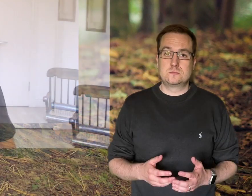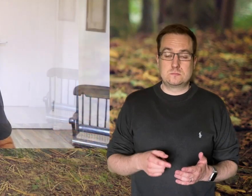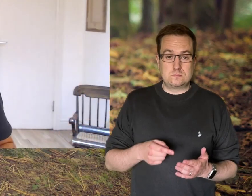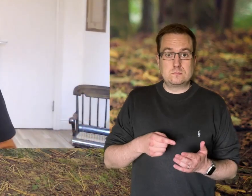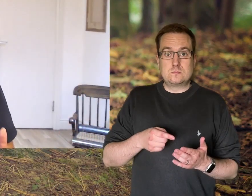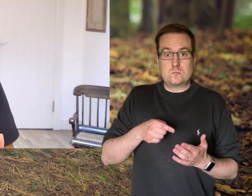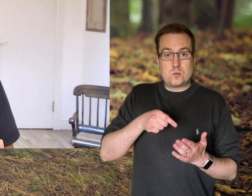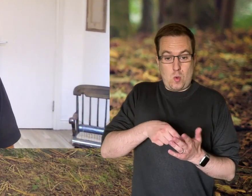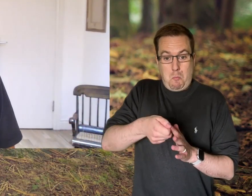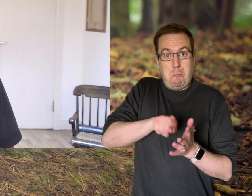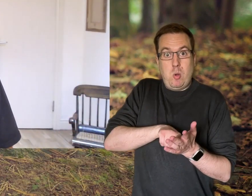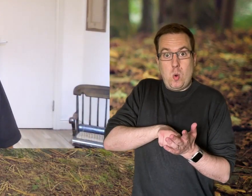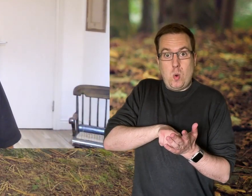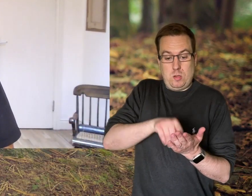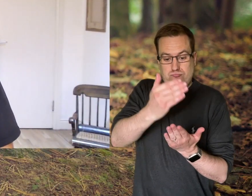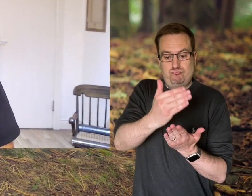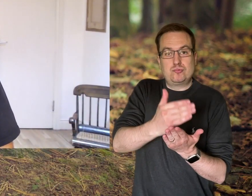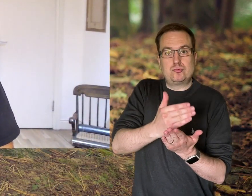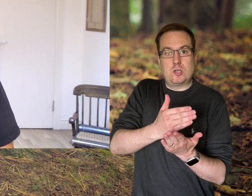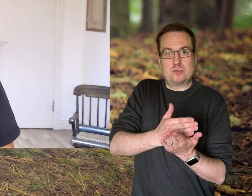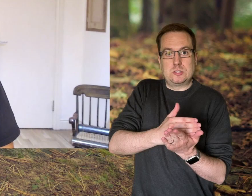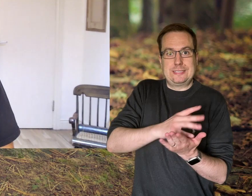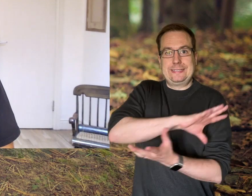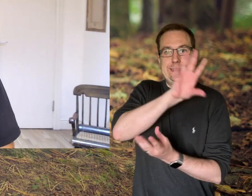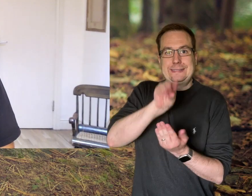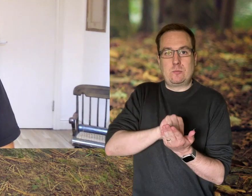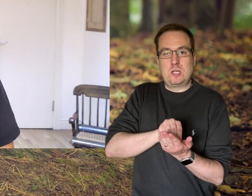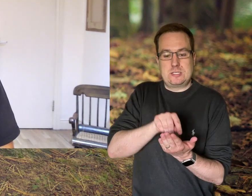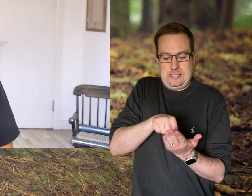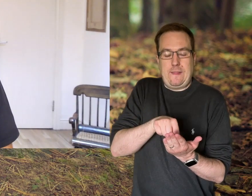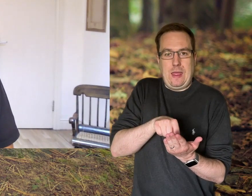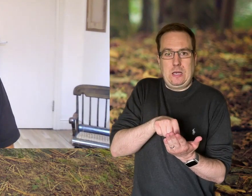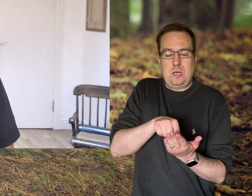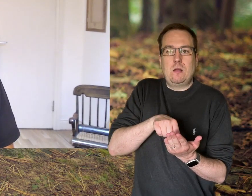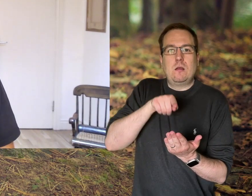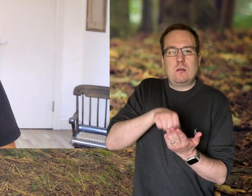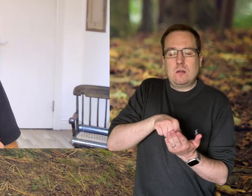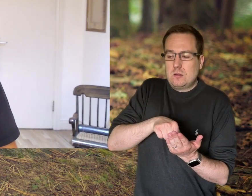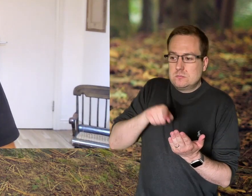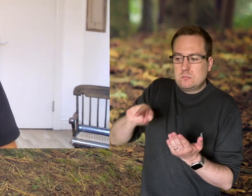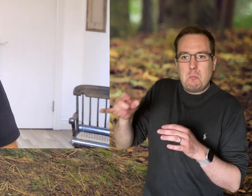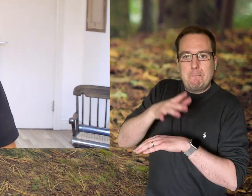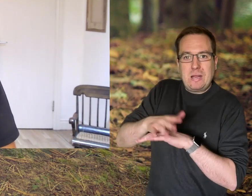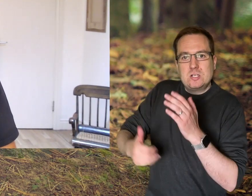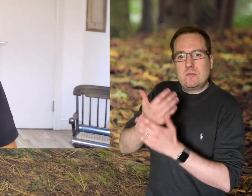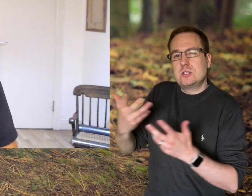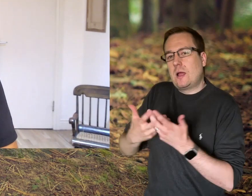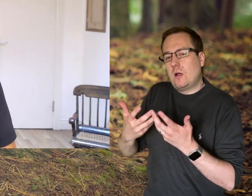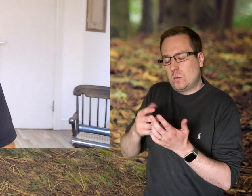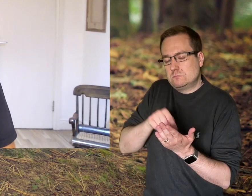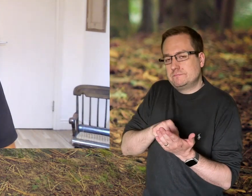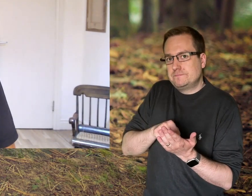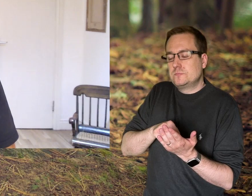So if you were to summarise Paul's instructions for how to make a marriage flourish, you would say that he invites the wife not